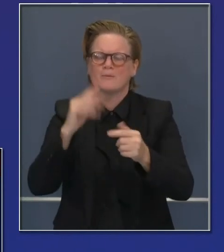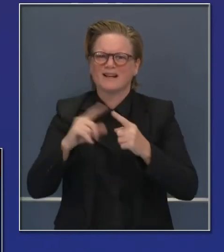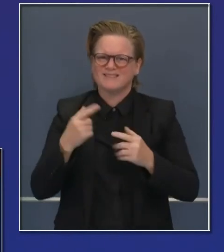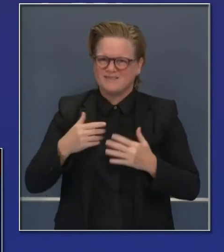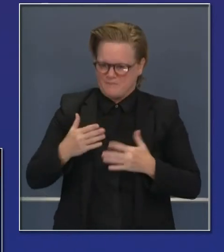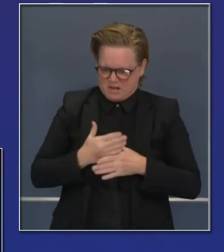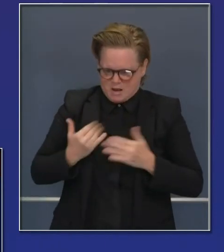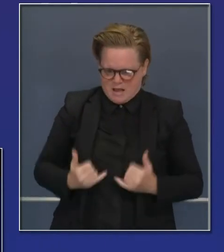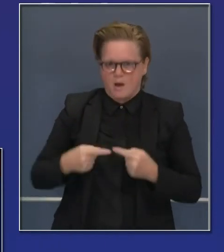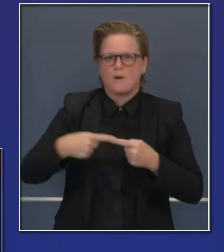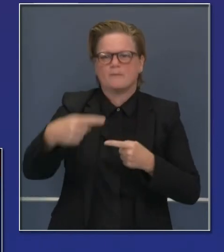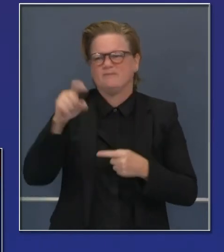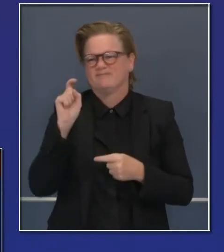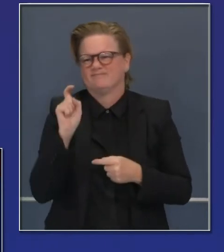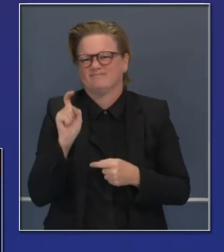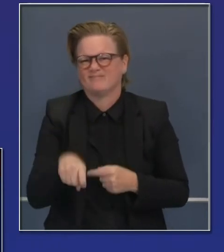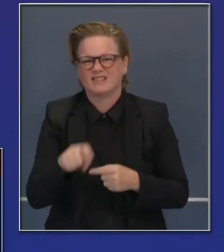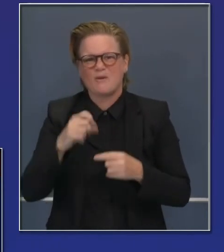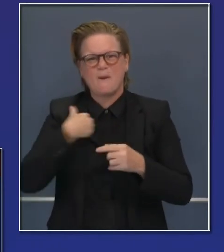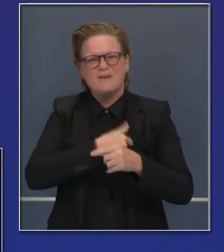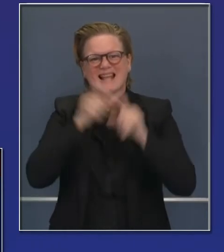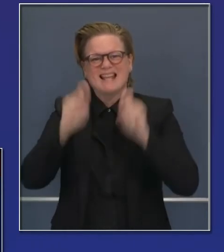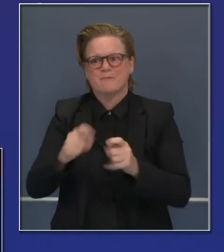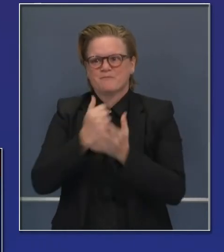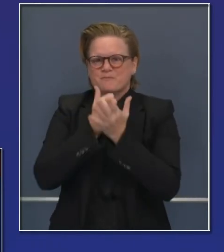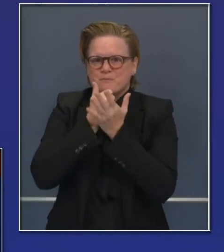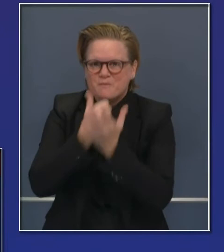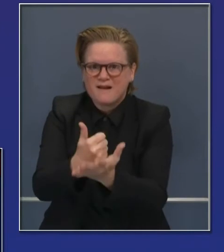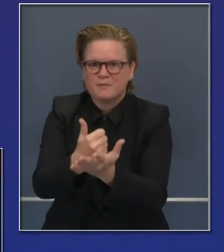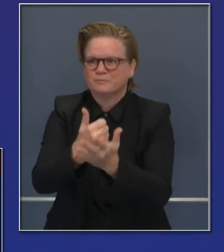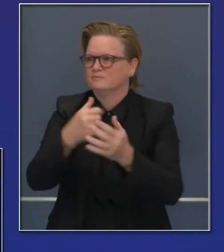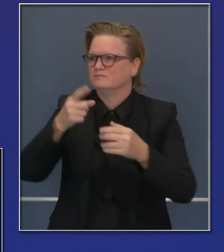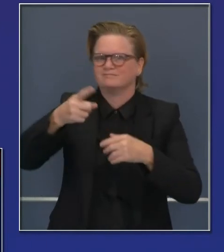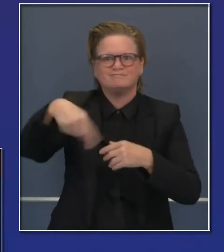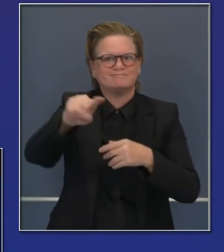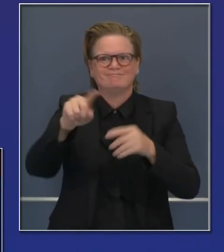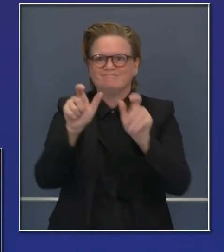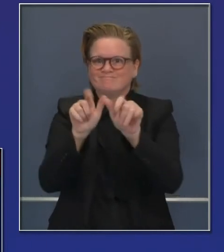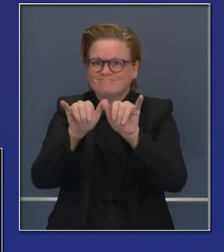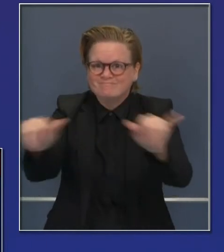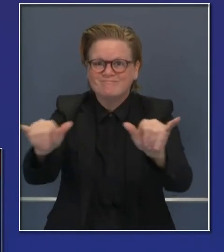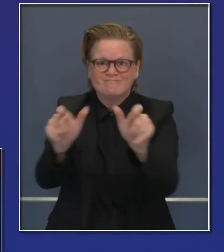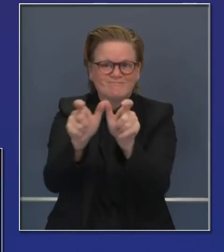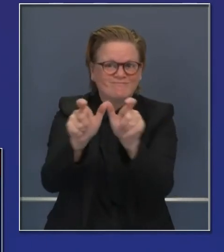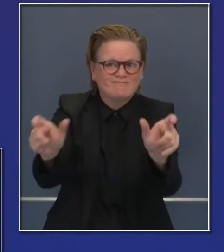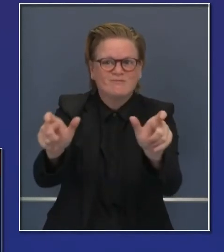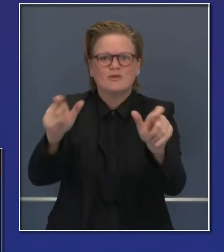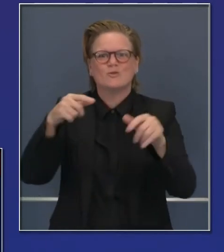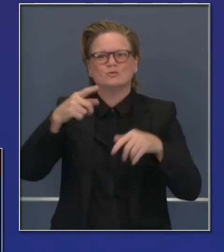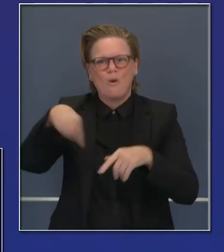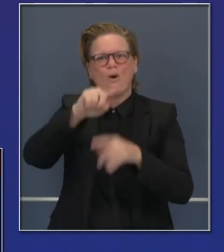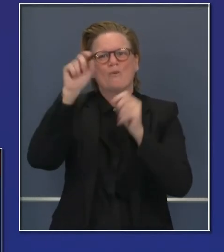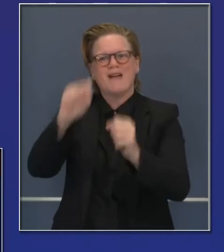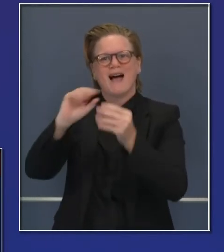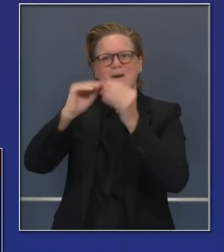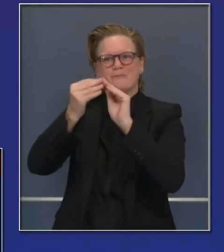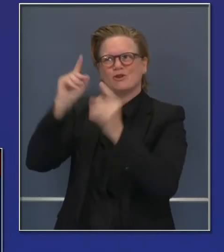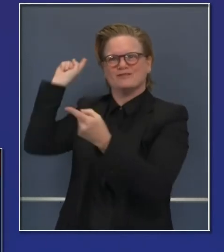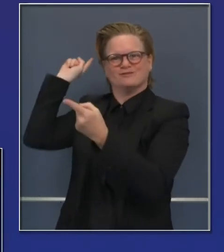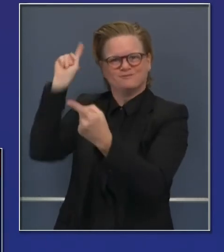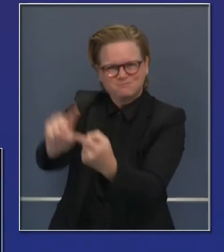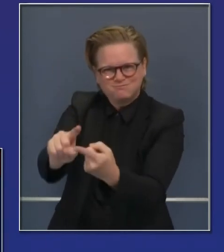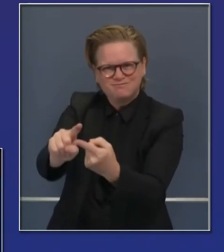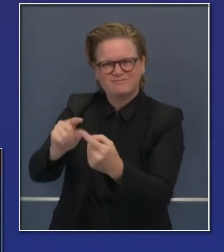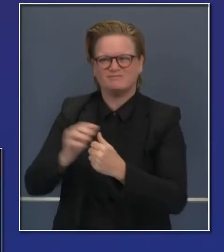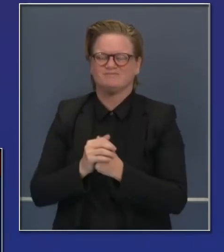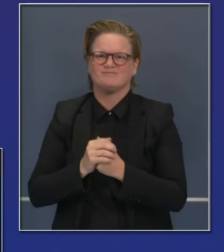curve, and to give us the time necessary by bending that curve to get those vaccines in the hands of all